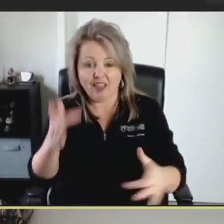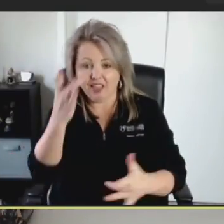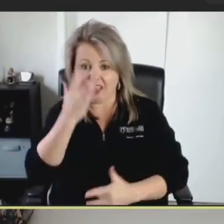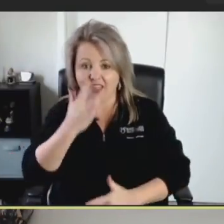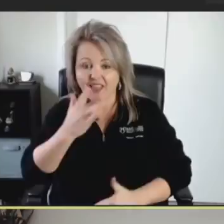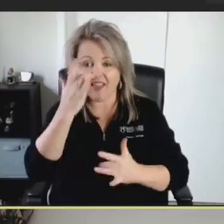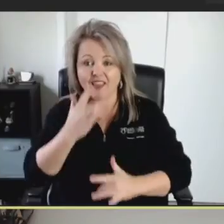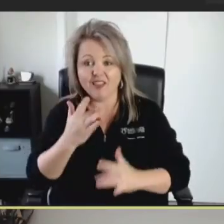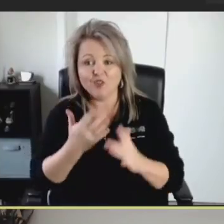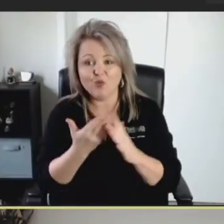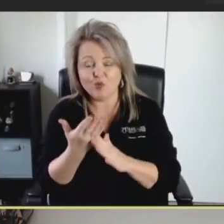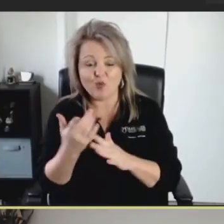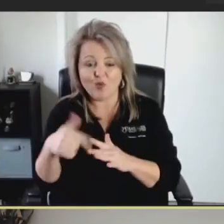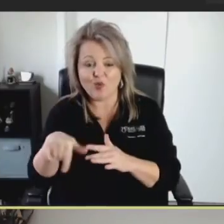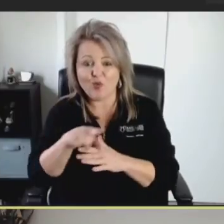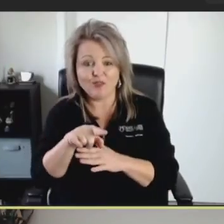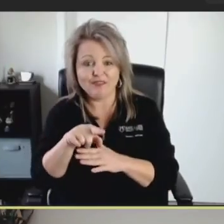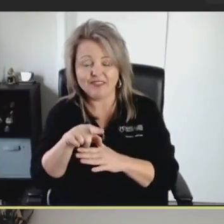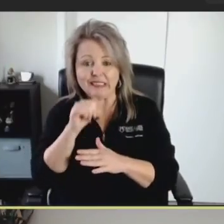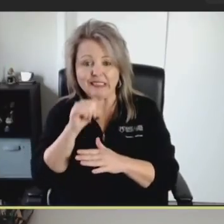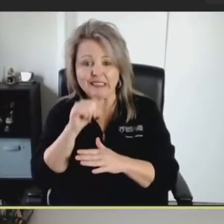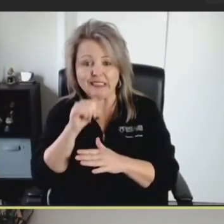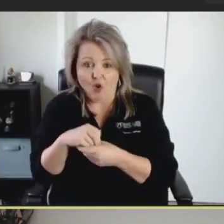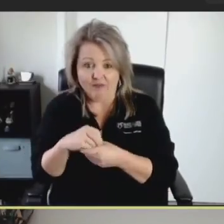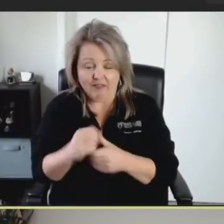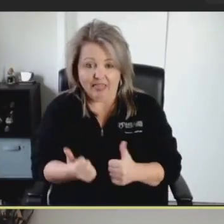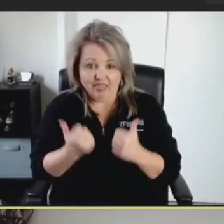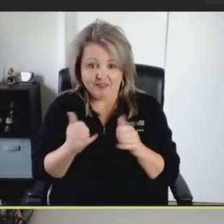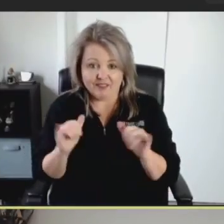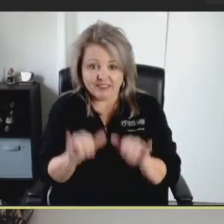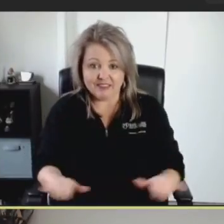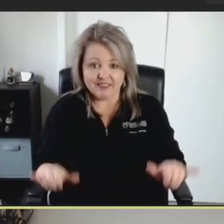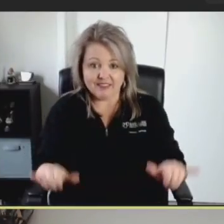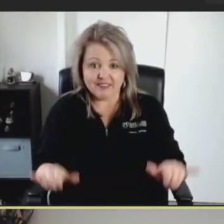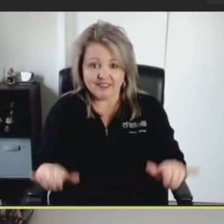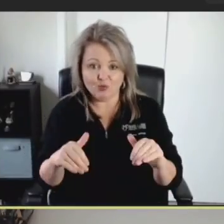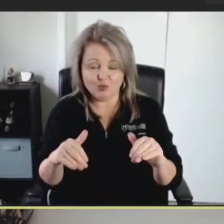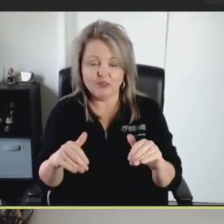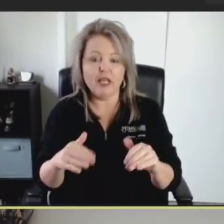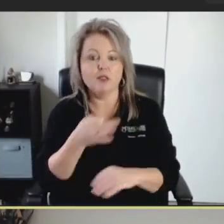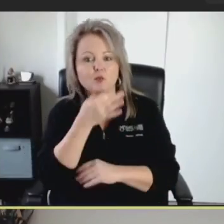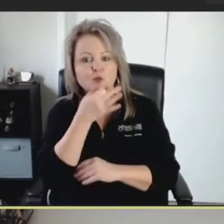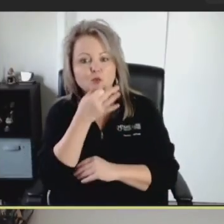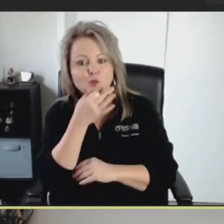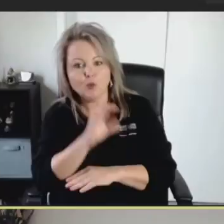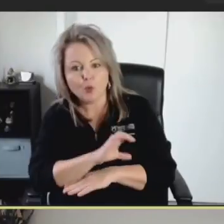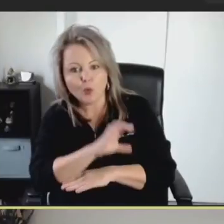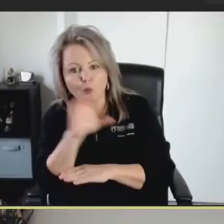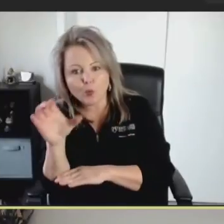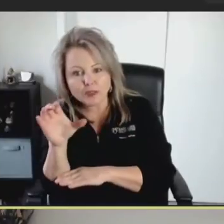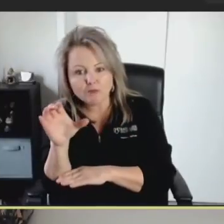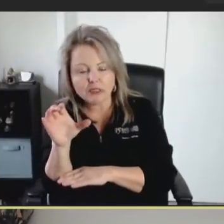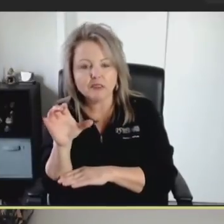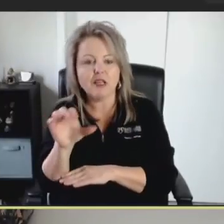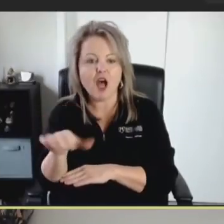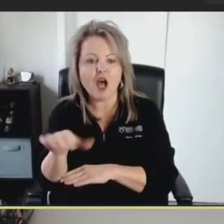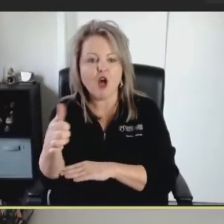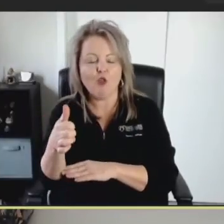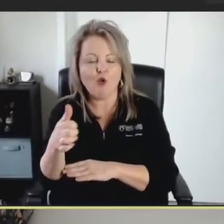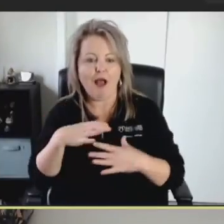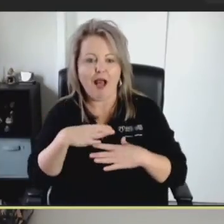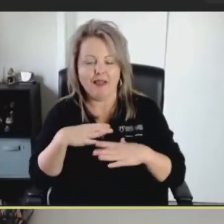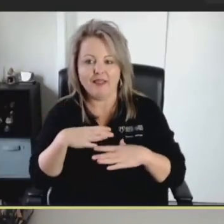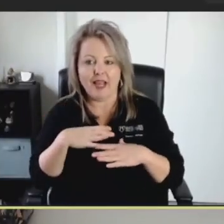those outside of households. And with the Christmas and other holiday celebrations coming, it